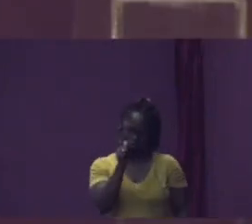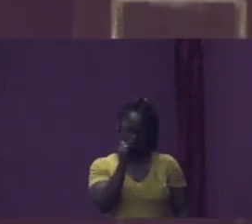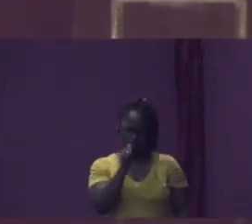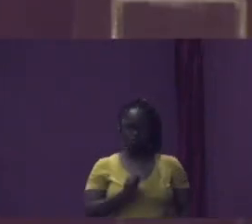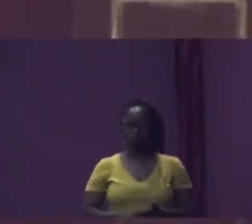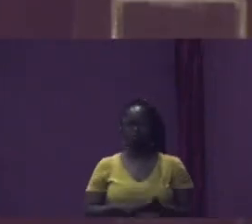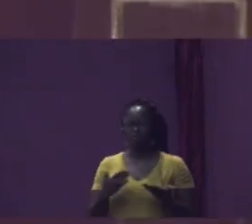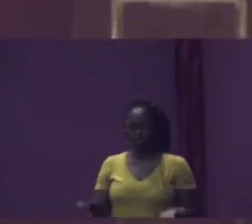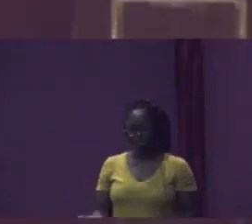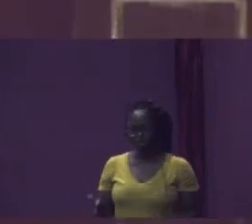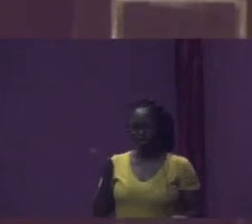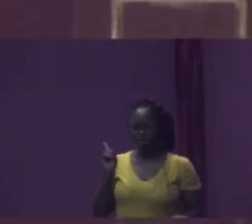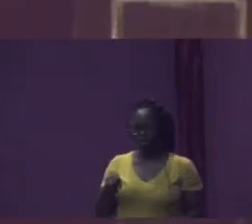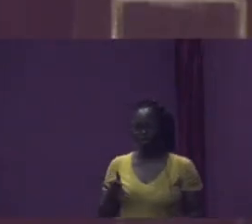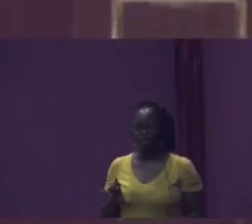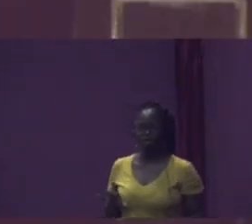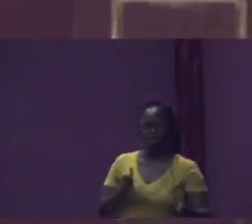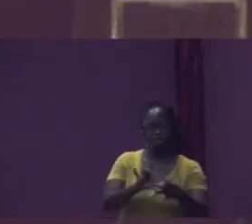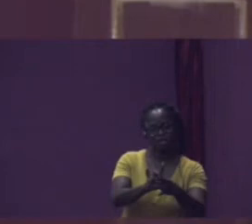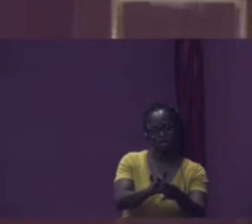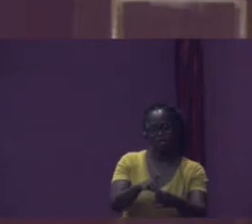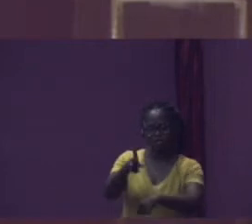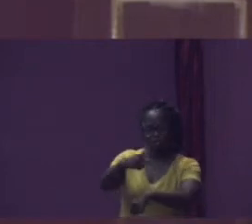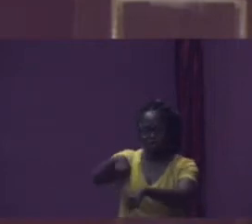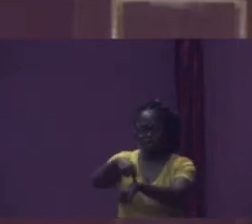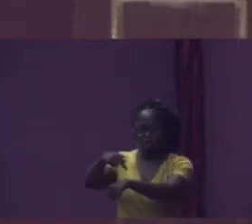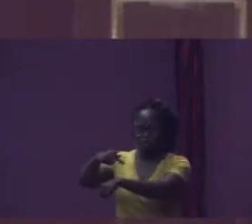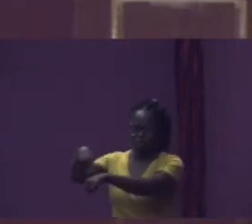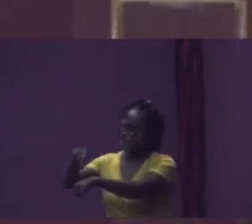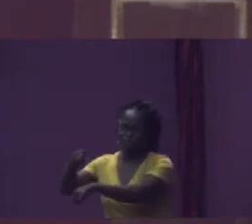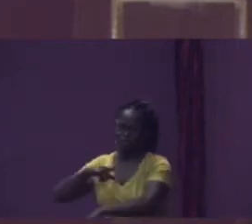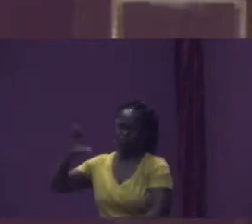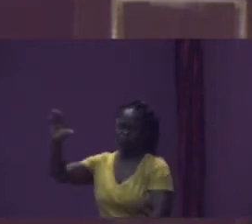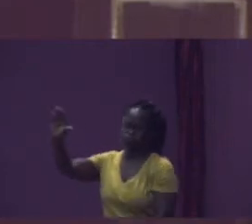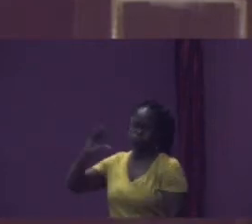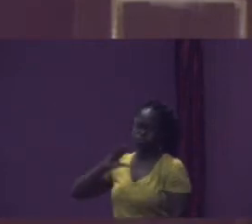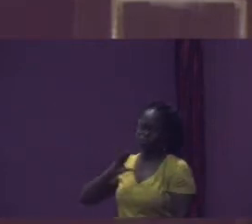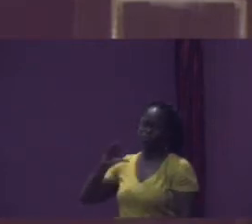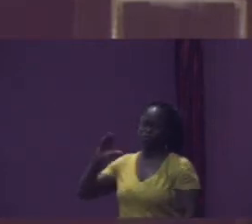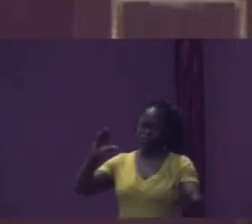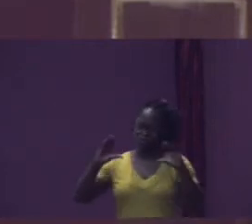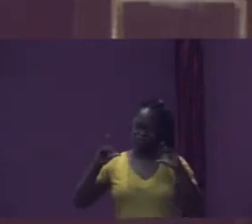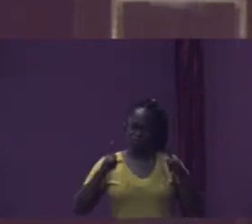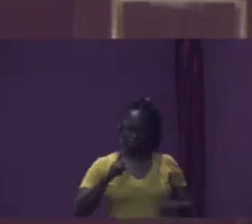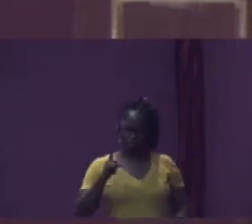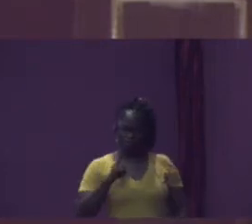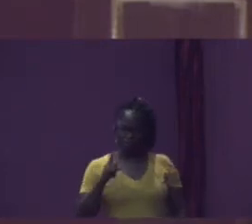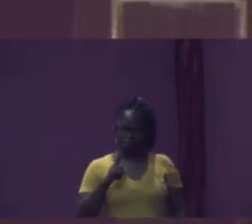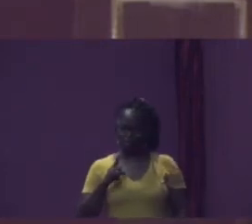countries, but I think in most countries in the world, you see pockets of this in the private sector as well.